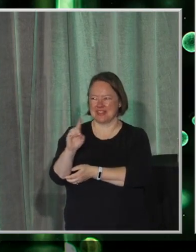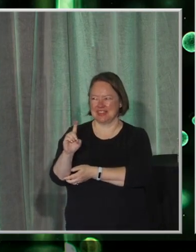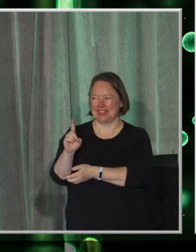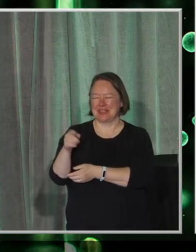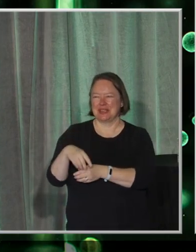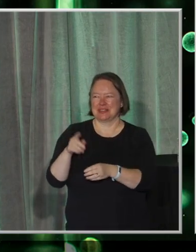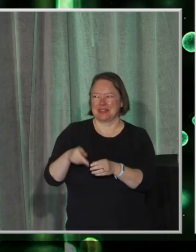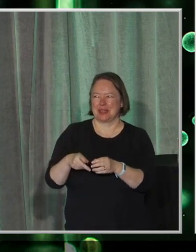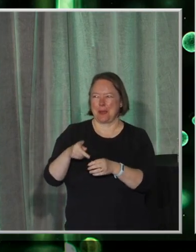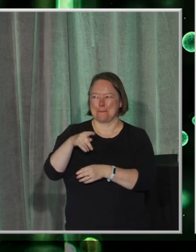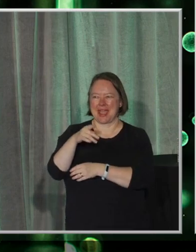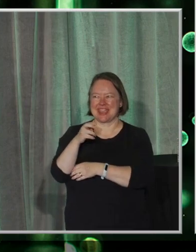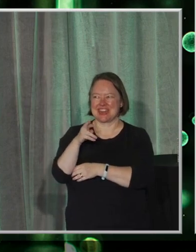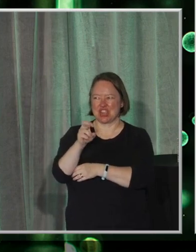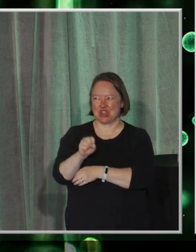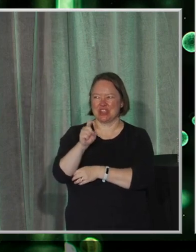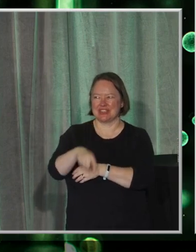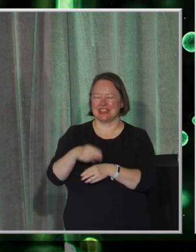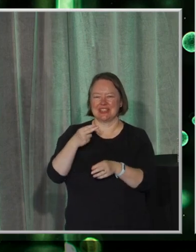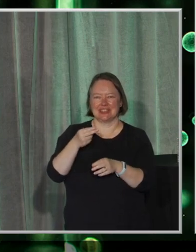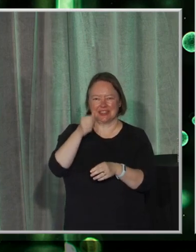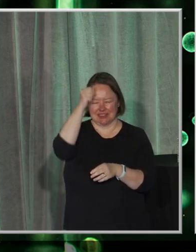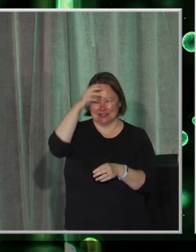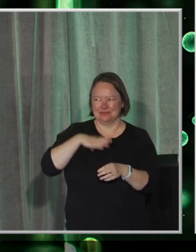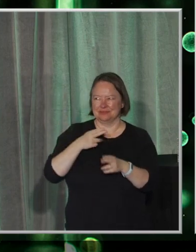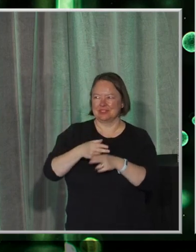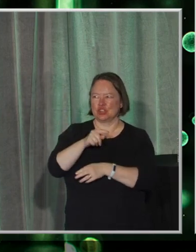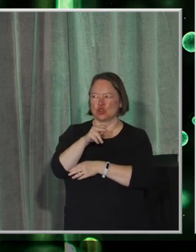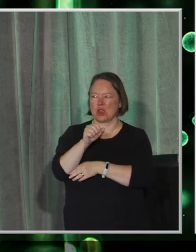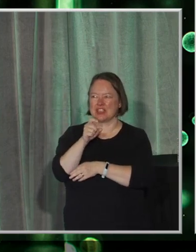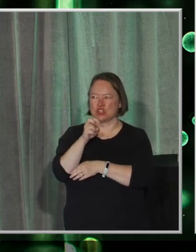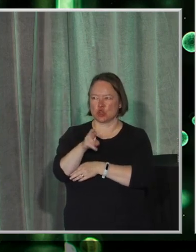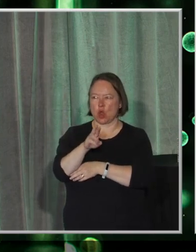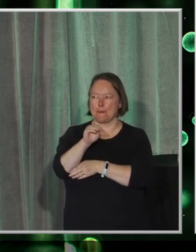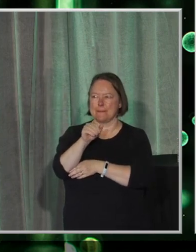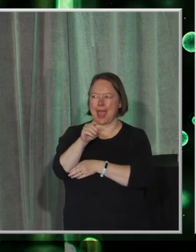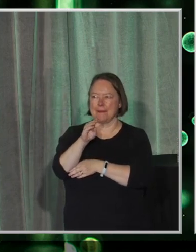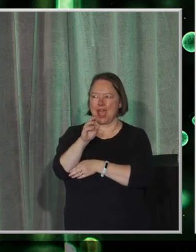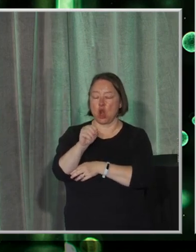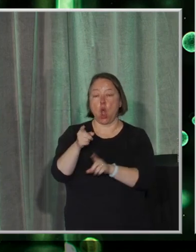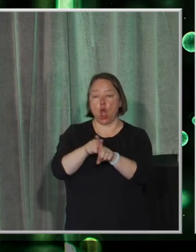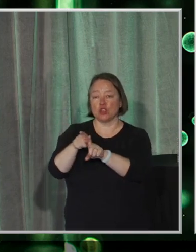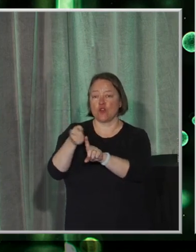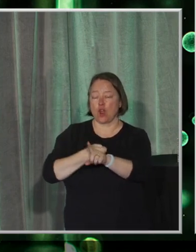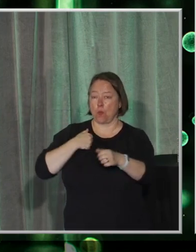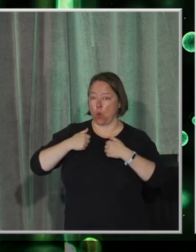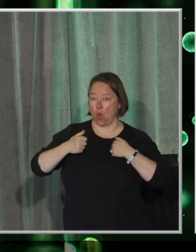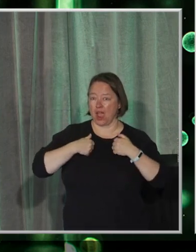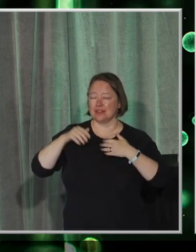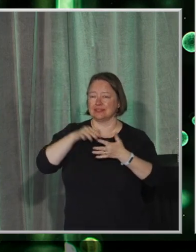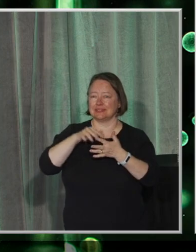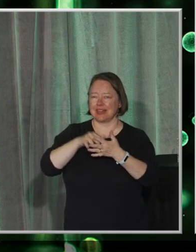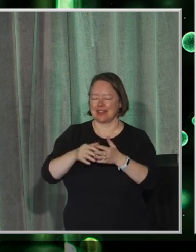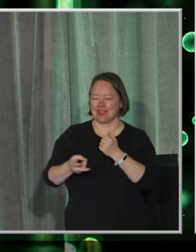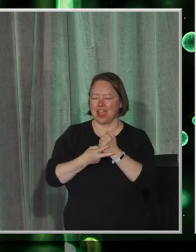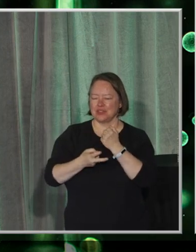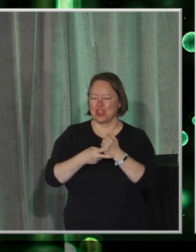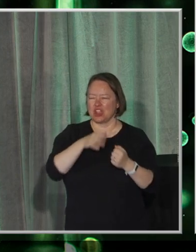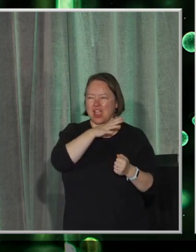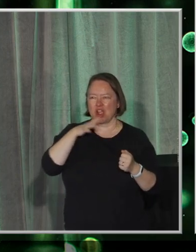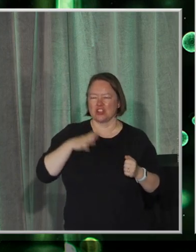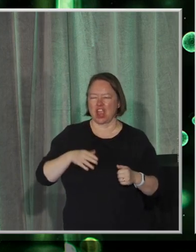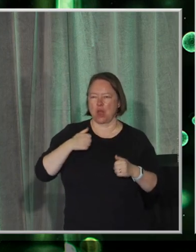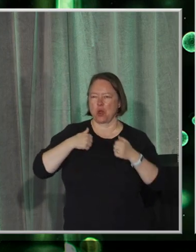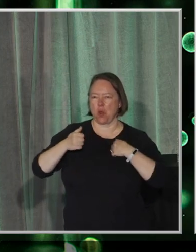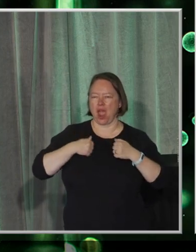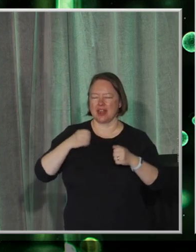EcoFeed Pioneers is Trezor Mabana, also from Rwanda, studying conservation agriculture at